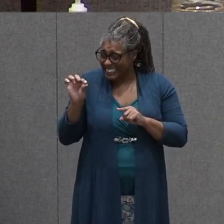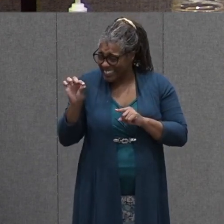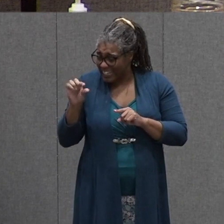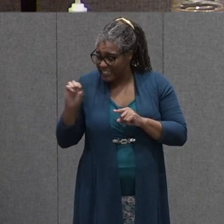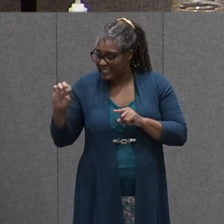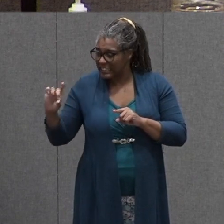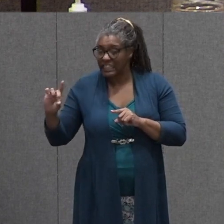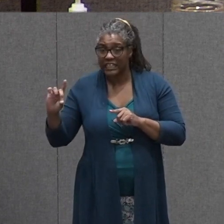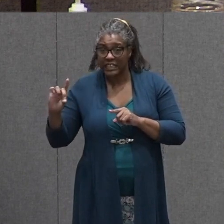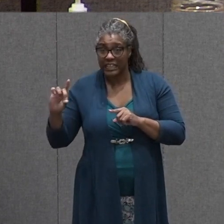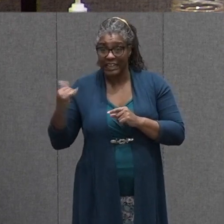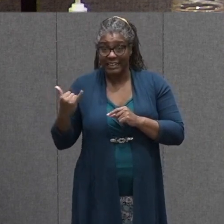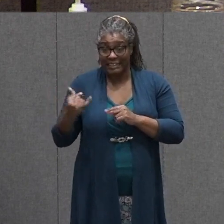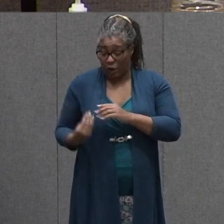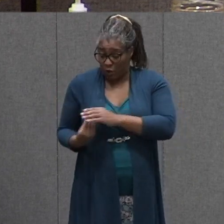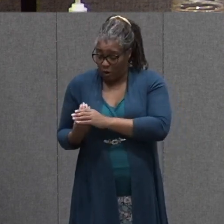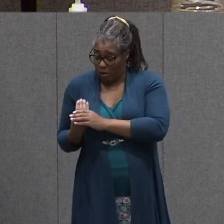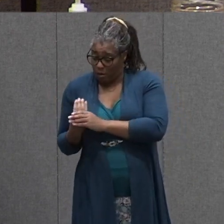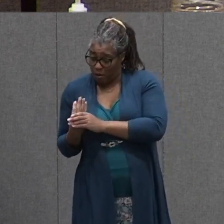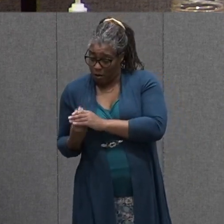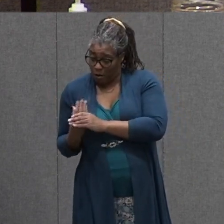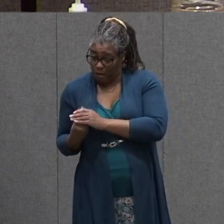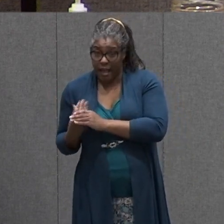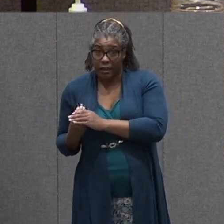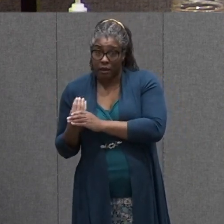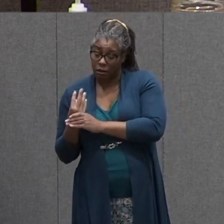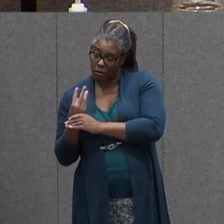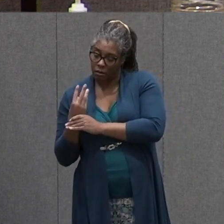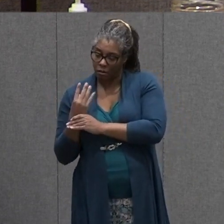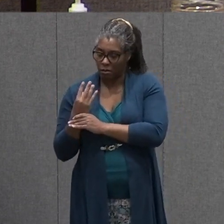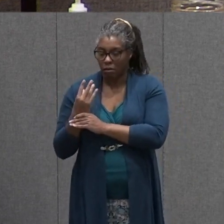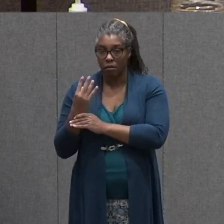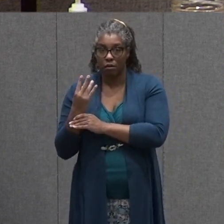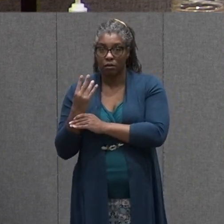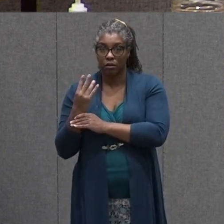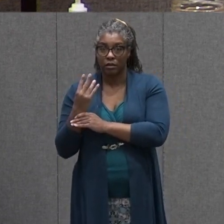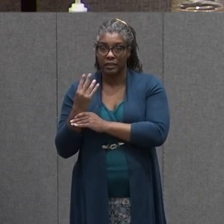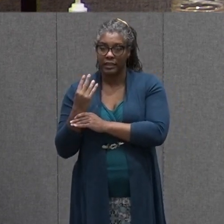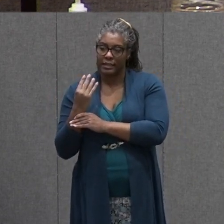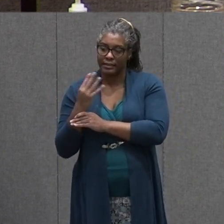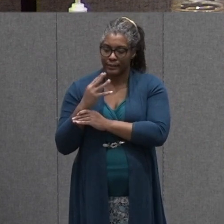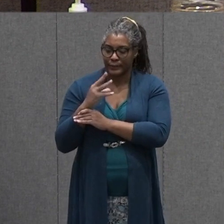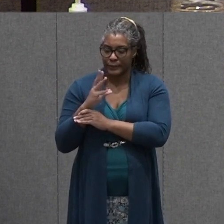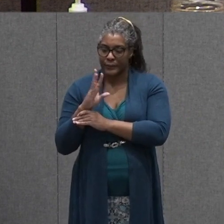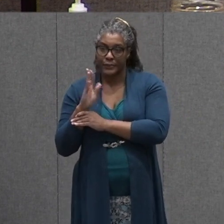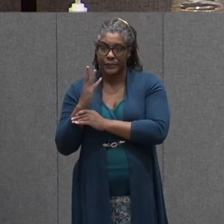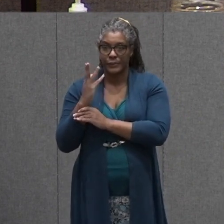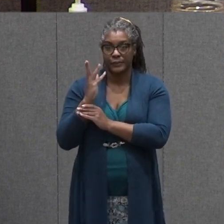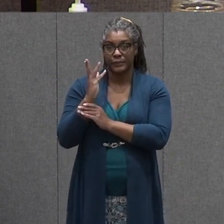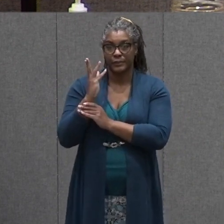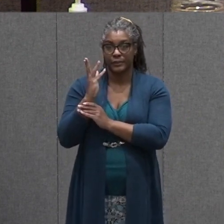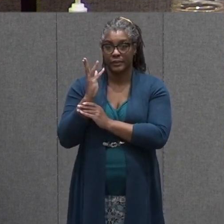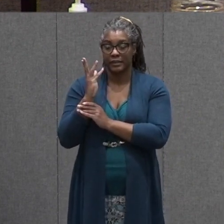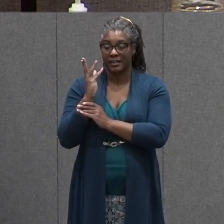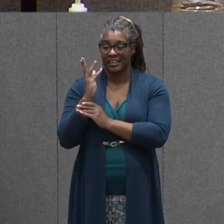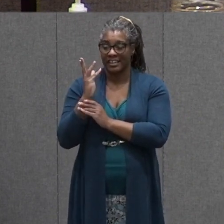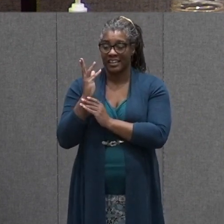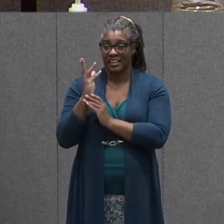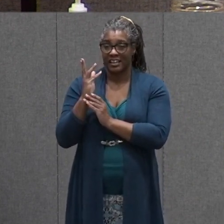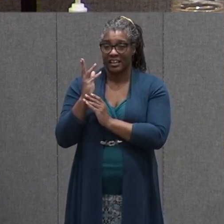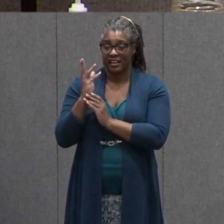Hungry Caterpillar. Do you remember that one? Caterpillar crawls through and he eats everything in sight. It's